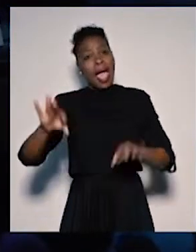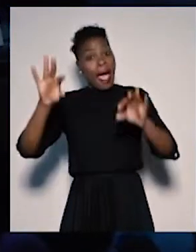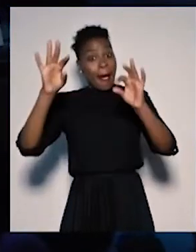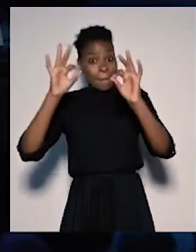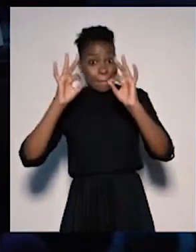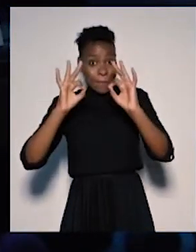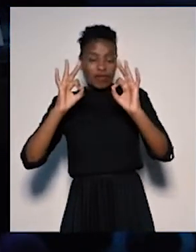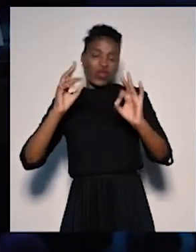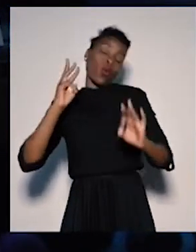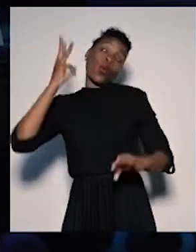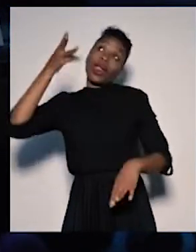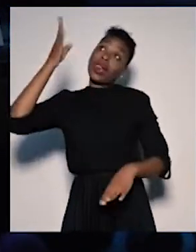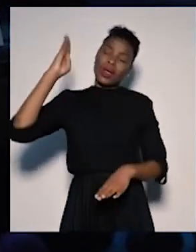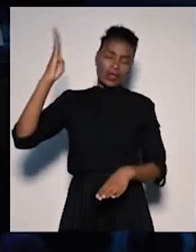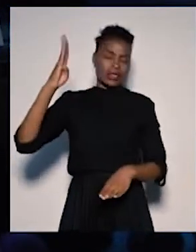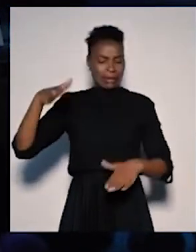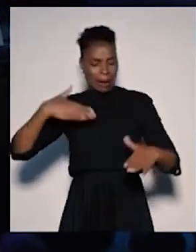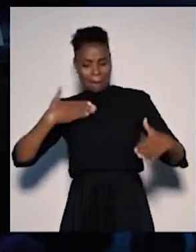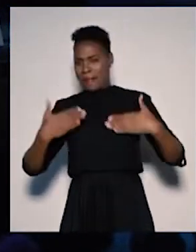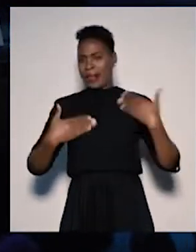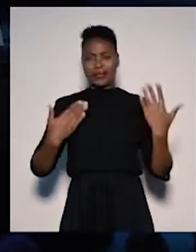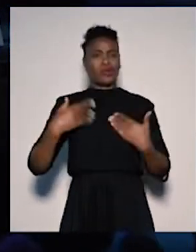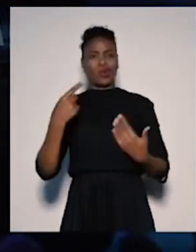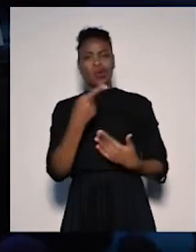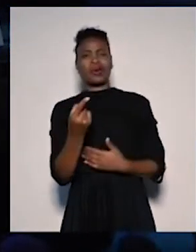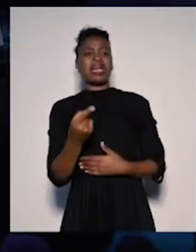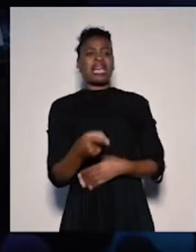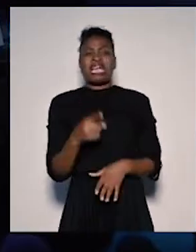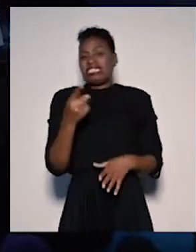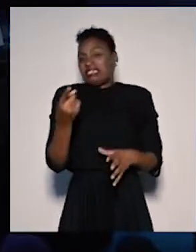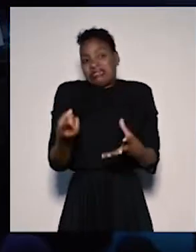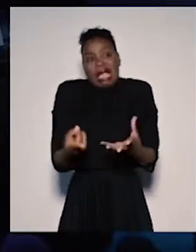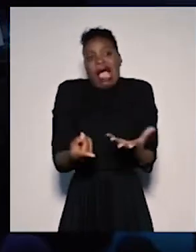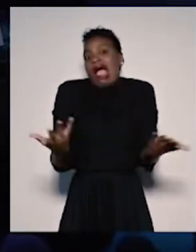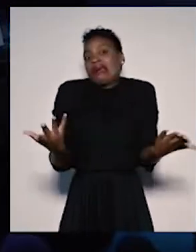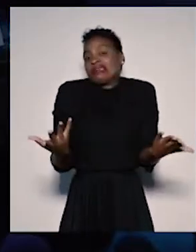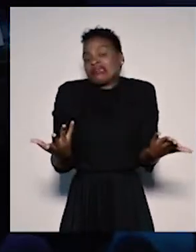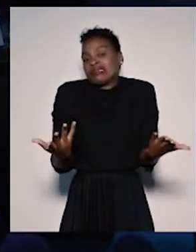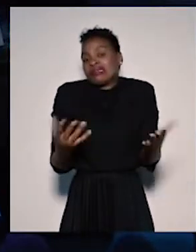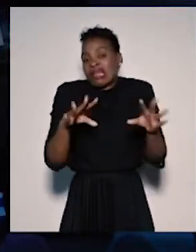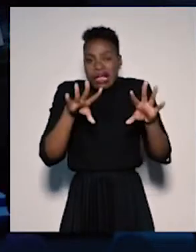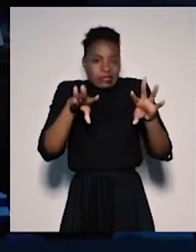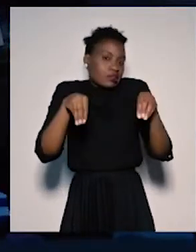imperfect will of God, God is not really pleased with you. He is just accommodating you.